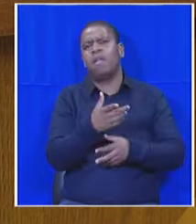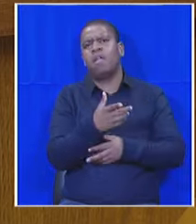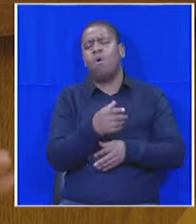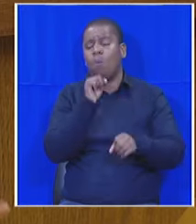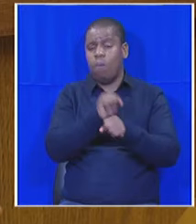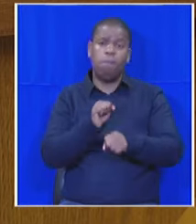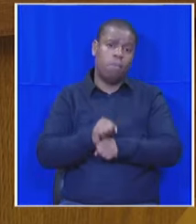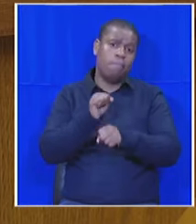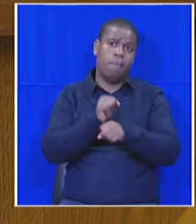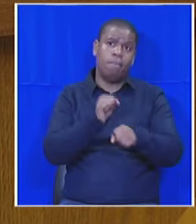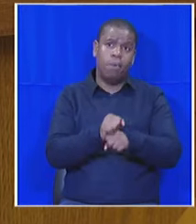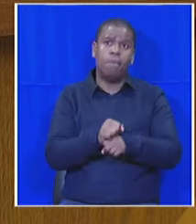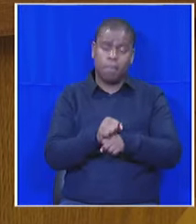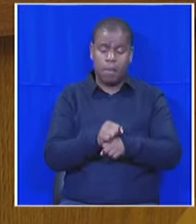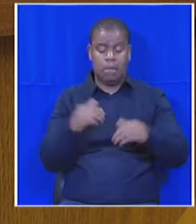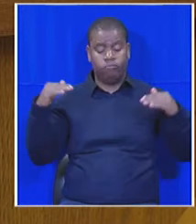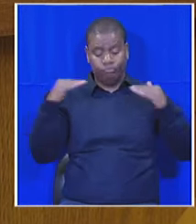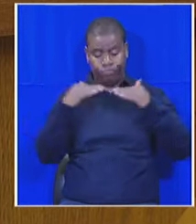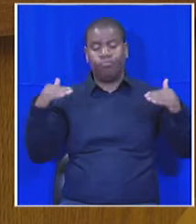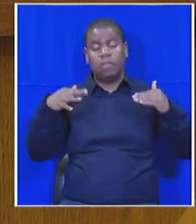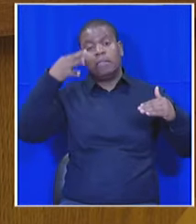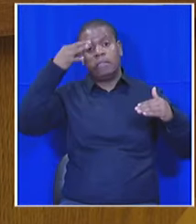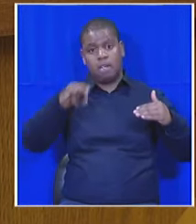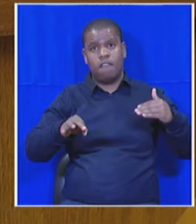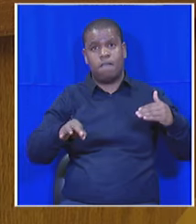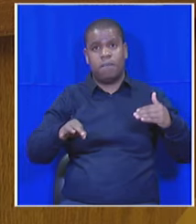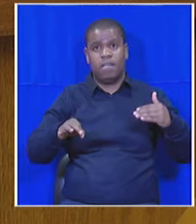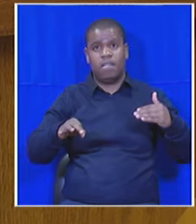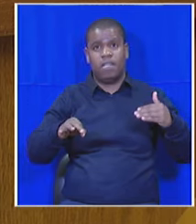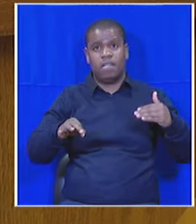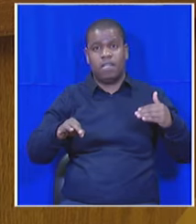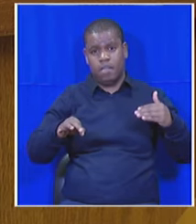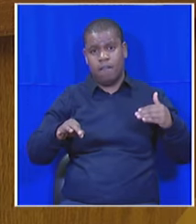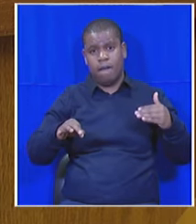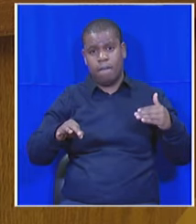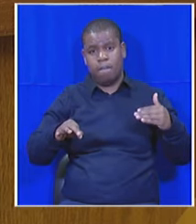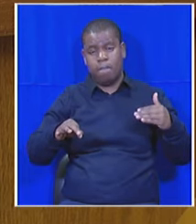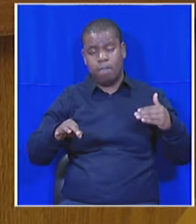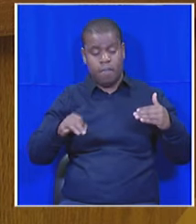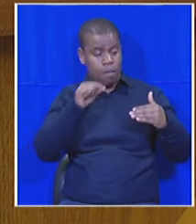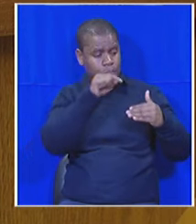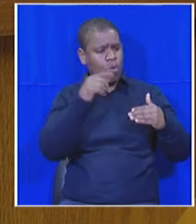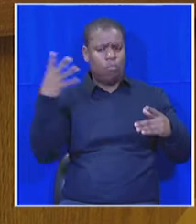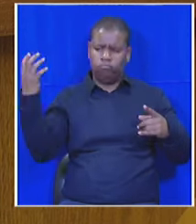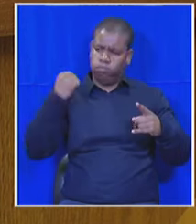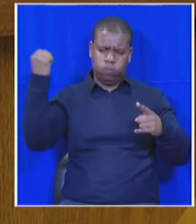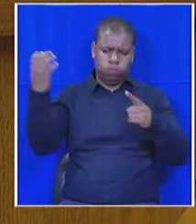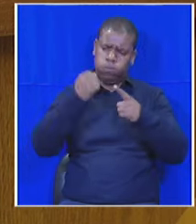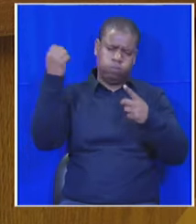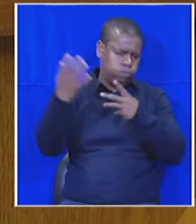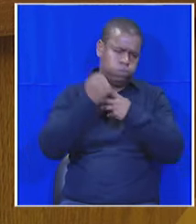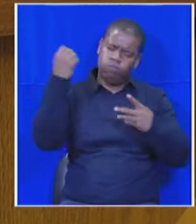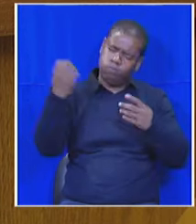operated under this democratic government, we have achieved a lot. We've